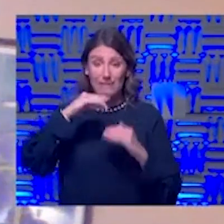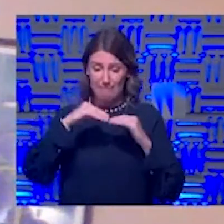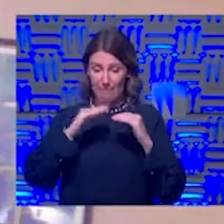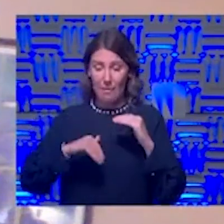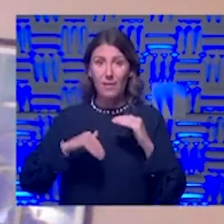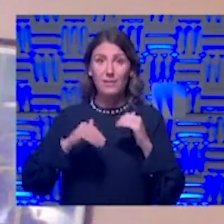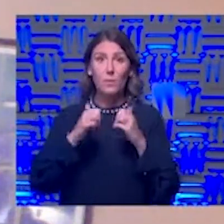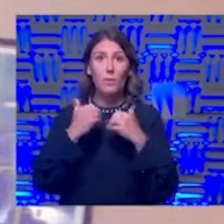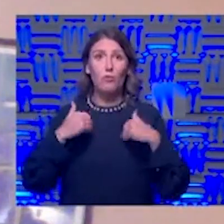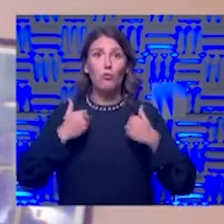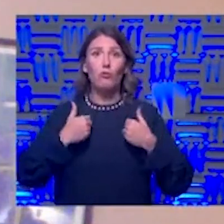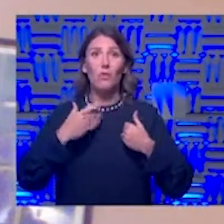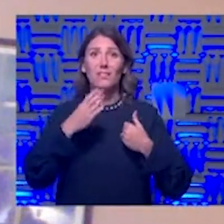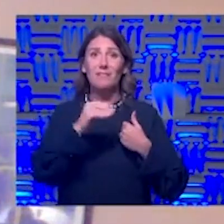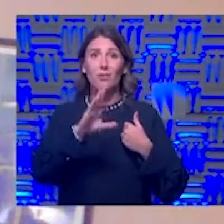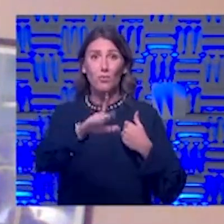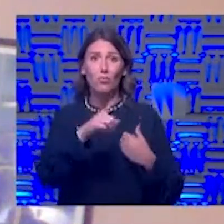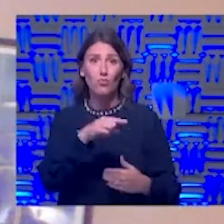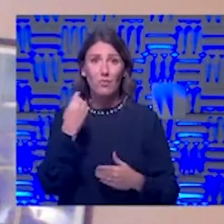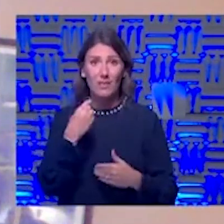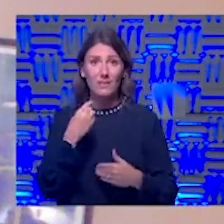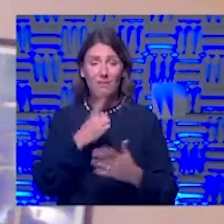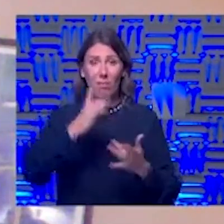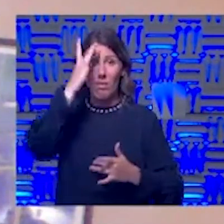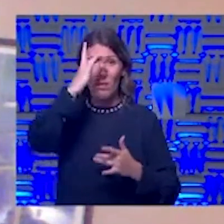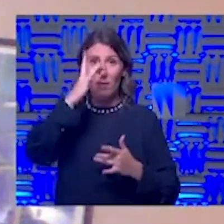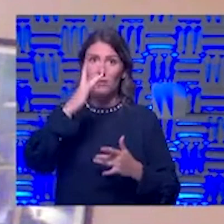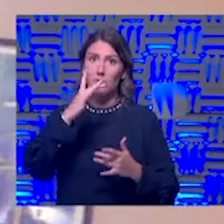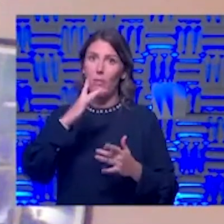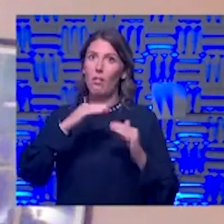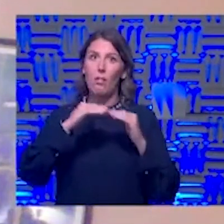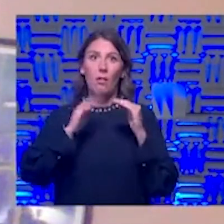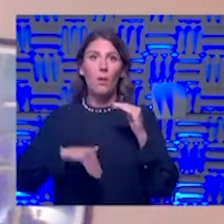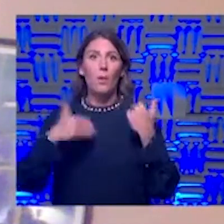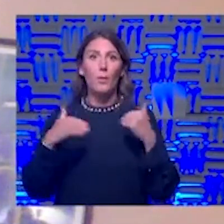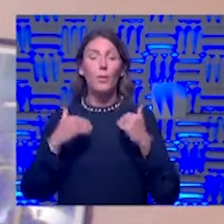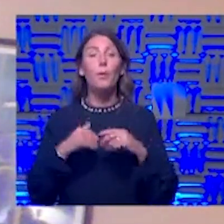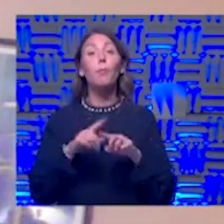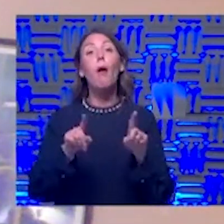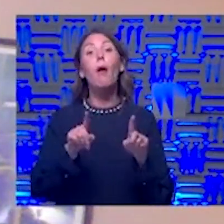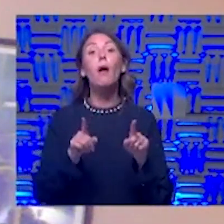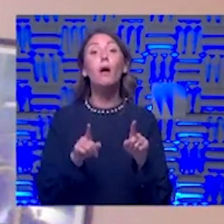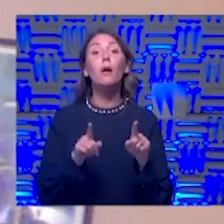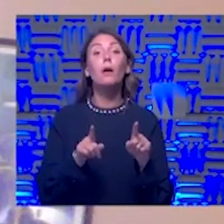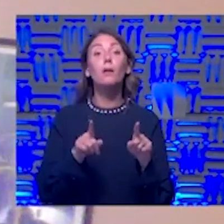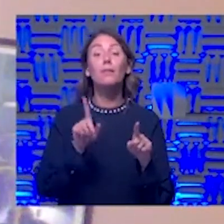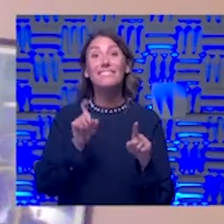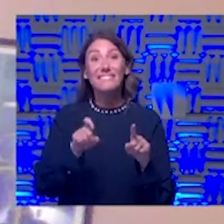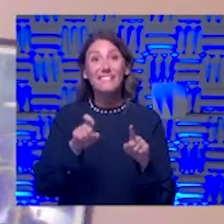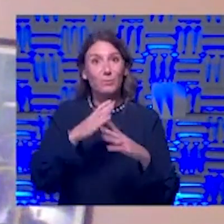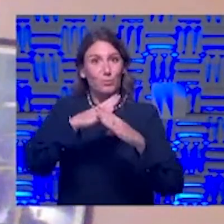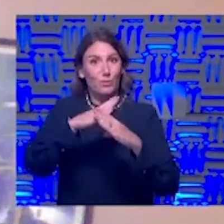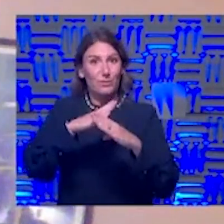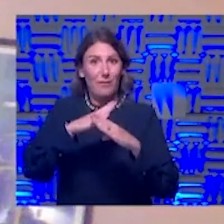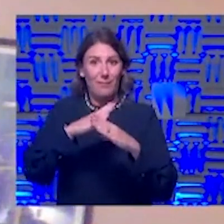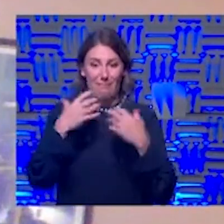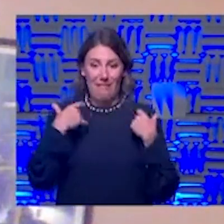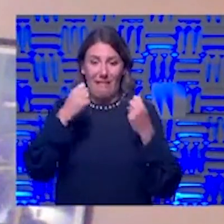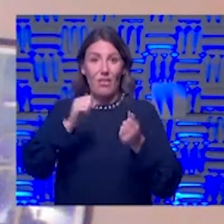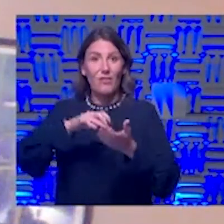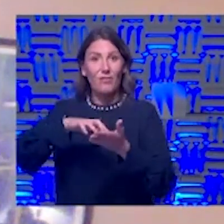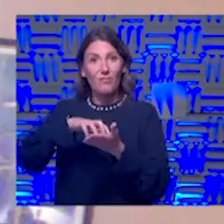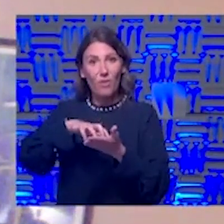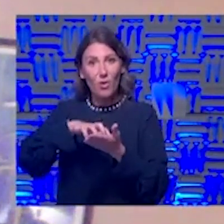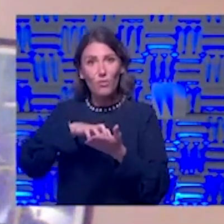and their risk of illness is substantially less. But we clearly have to protect the health of our vulnerable